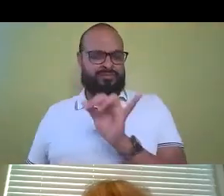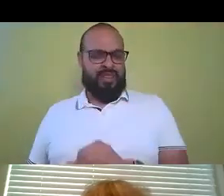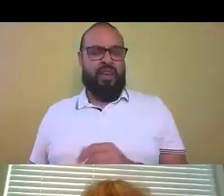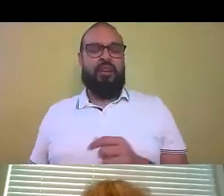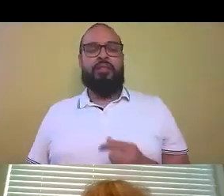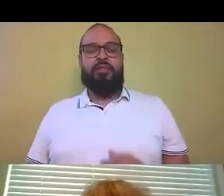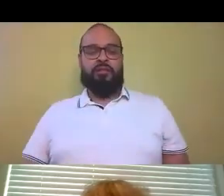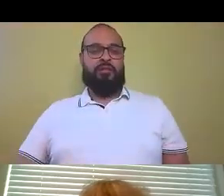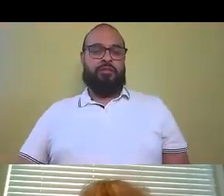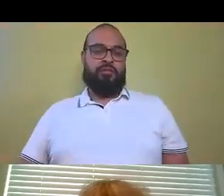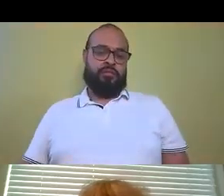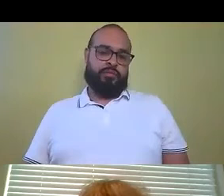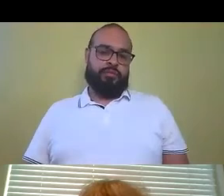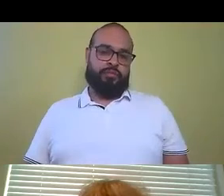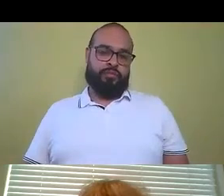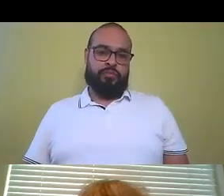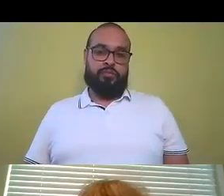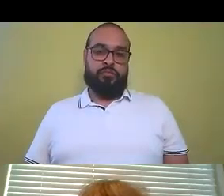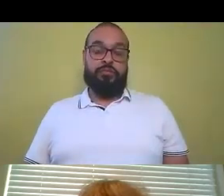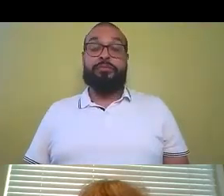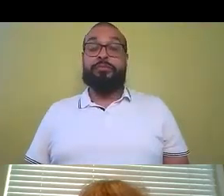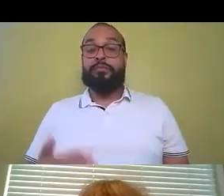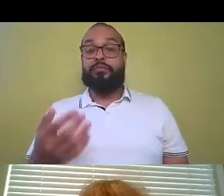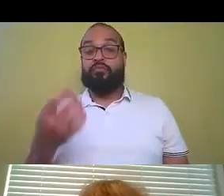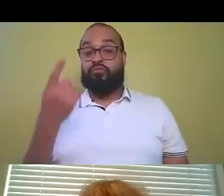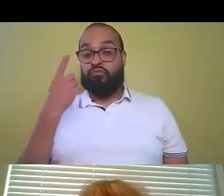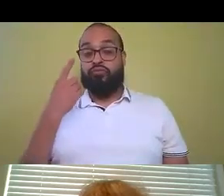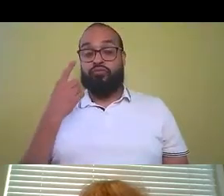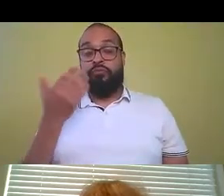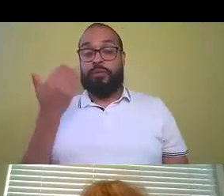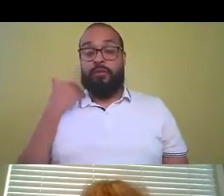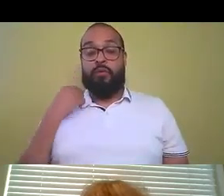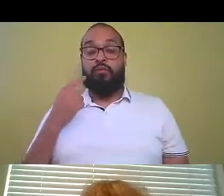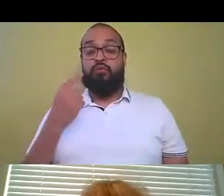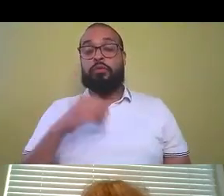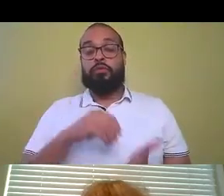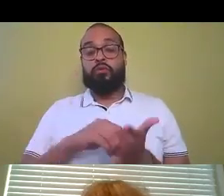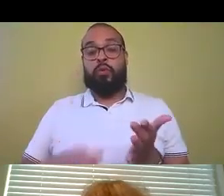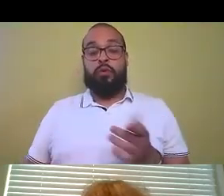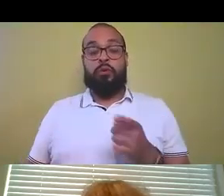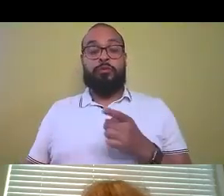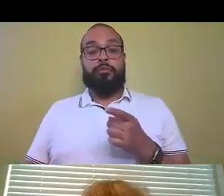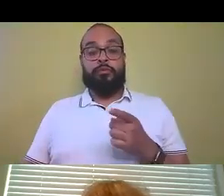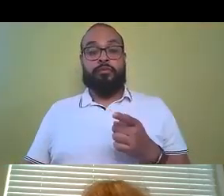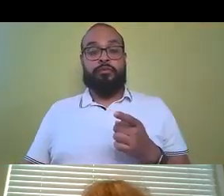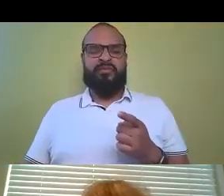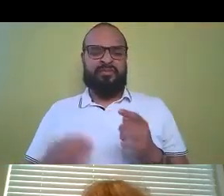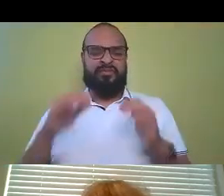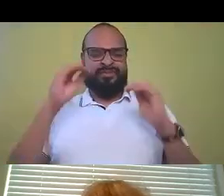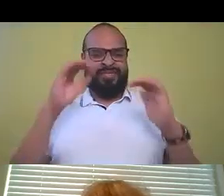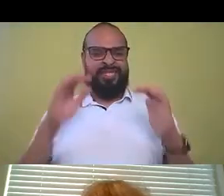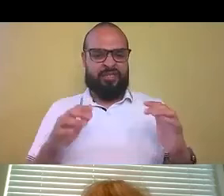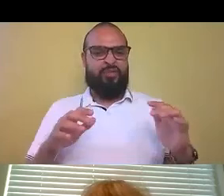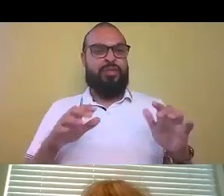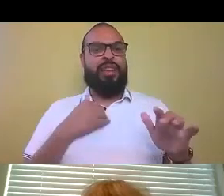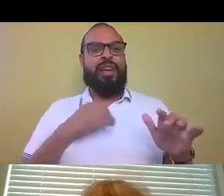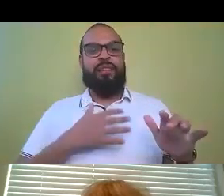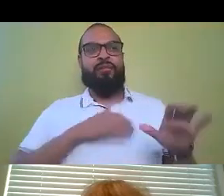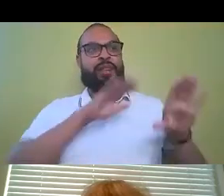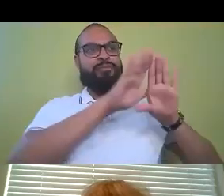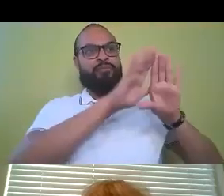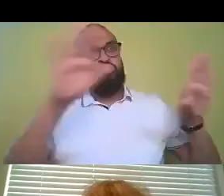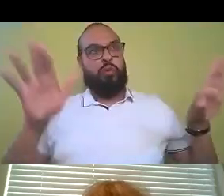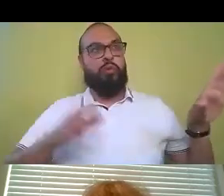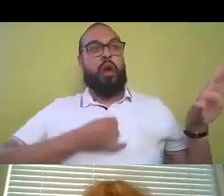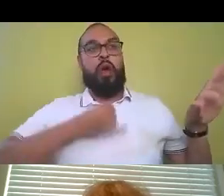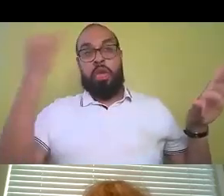that I had a student once say that when the teacher was drawing a lot on the whiteboard and not erasing it